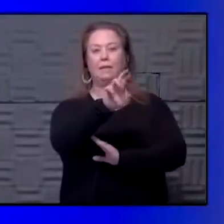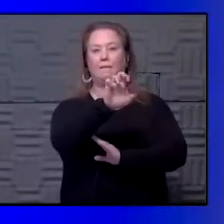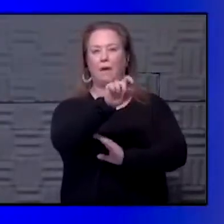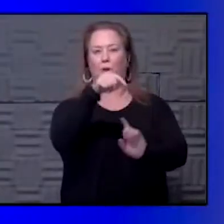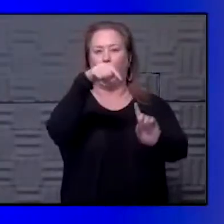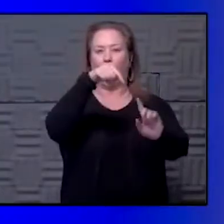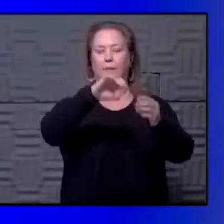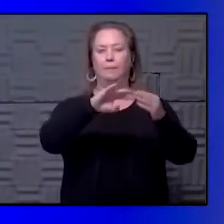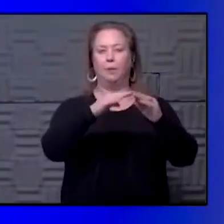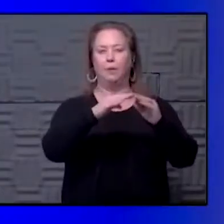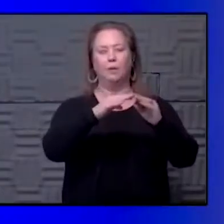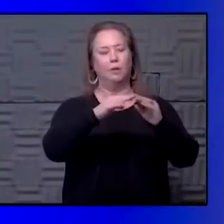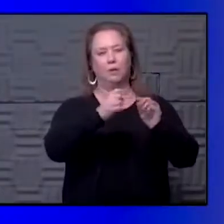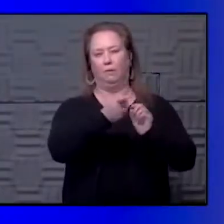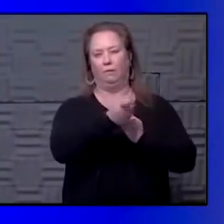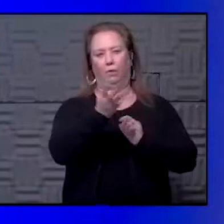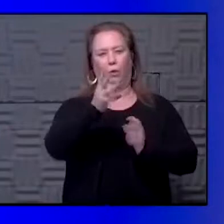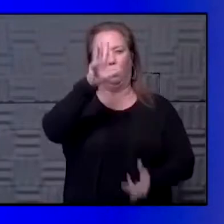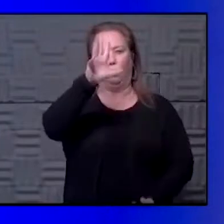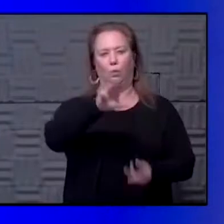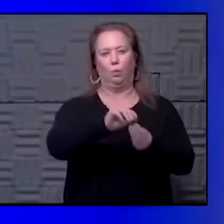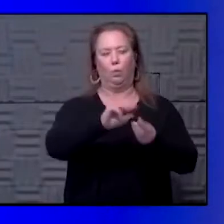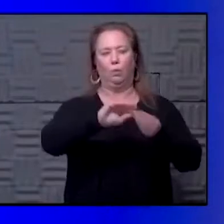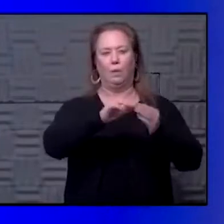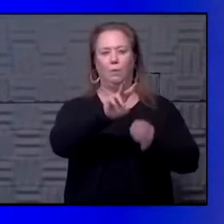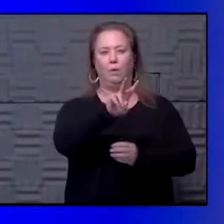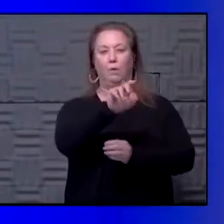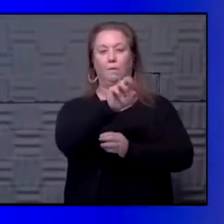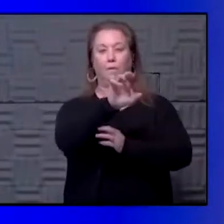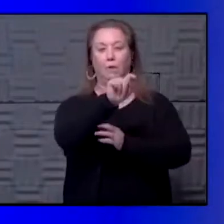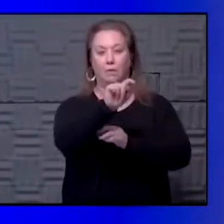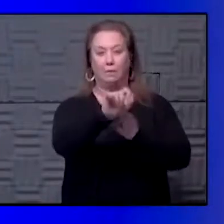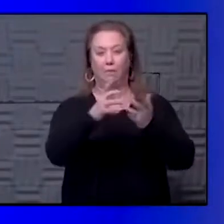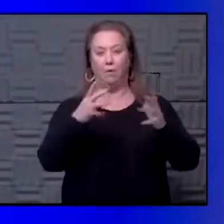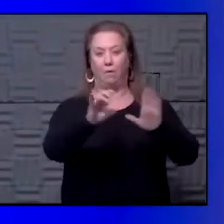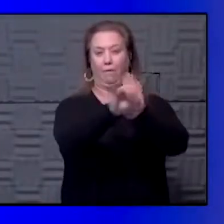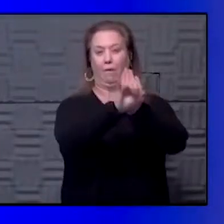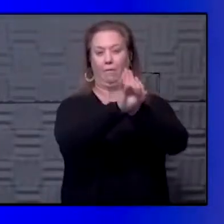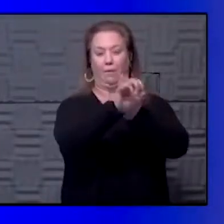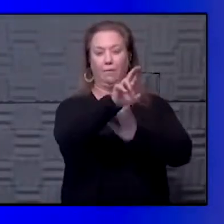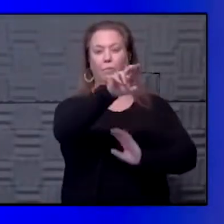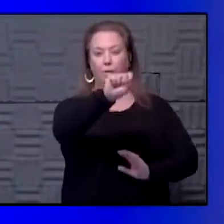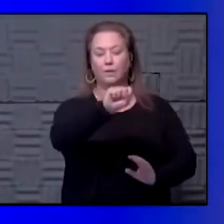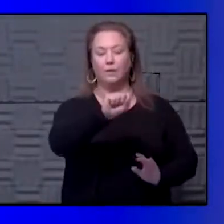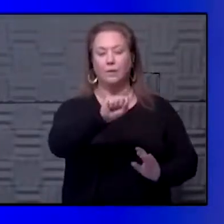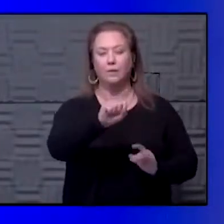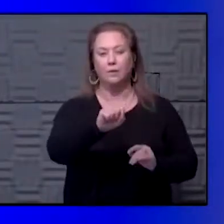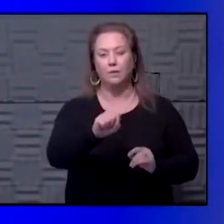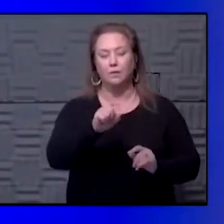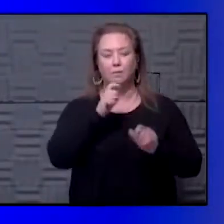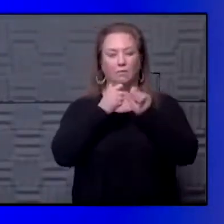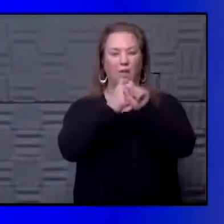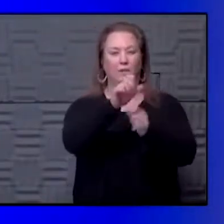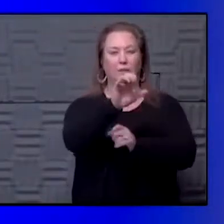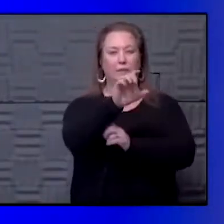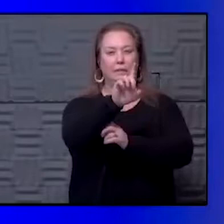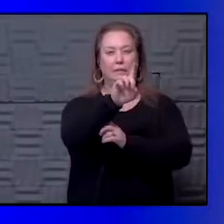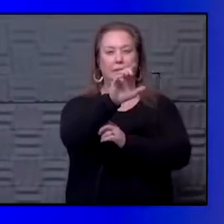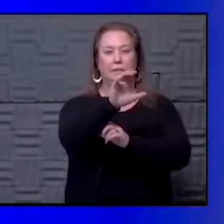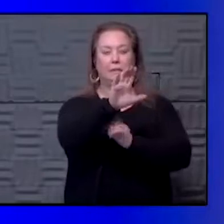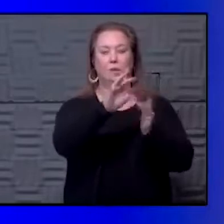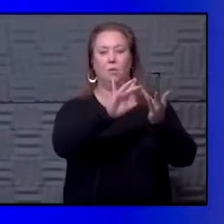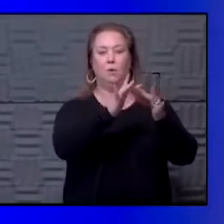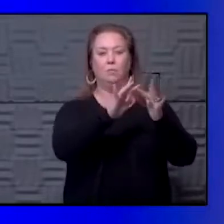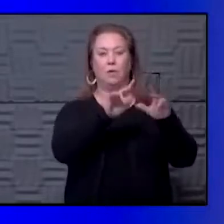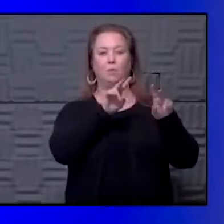go, there's still very few total number of variants that we've identified in the United States based on the CDC website. So we'll